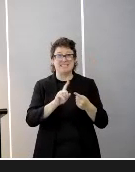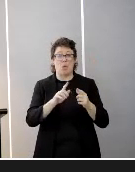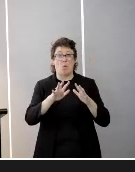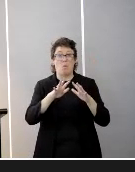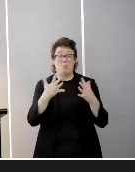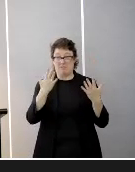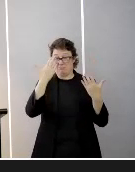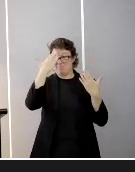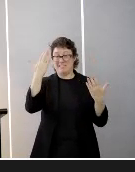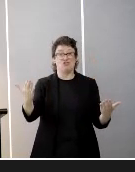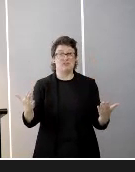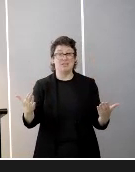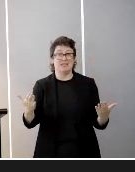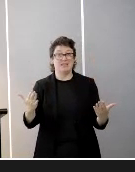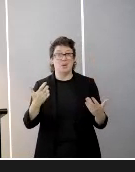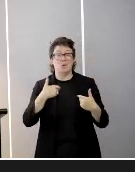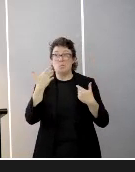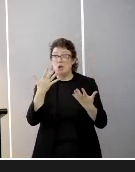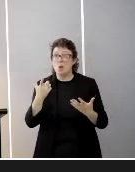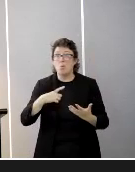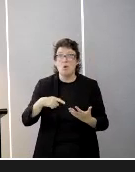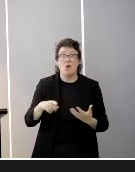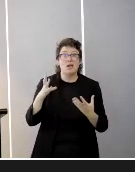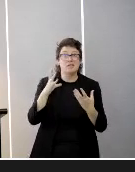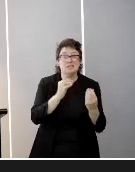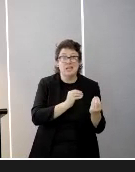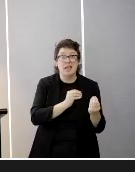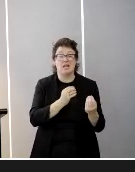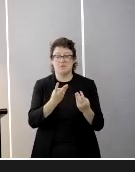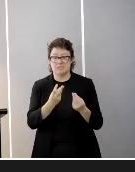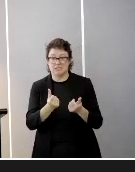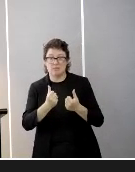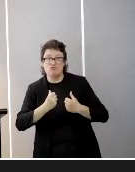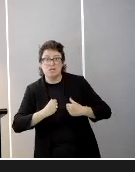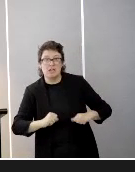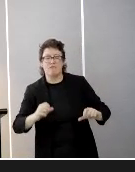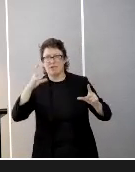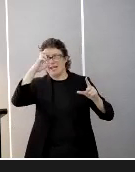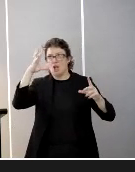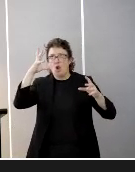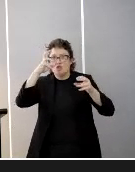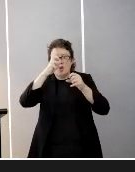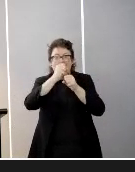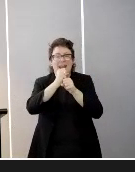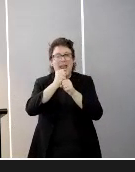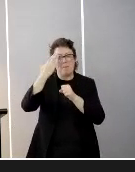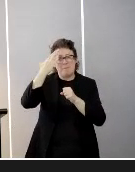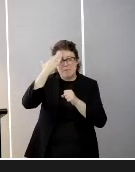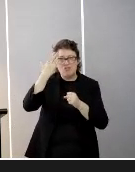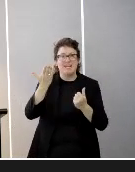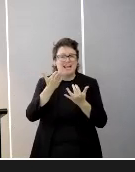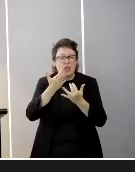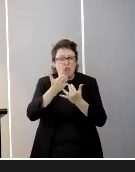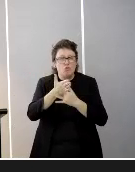what it's actually doing. We don't know kind of the purpose of sleep. Seems to be some recovery. You consolidate memories during